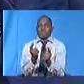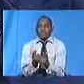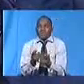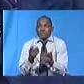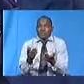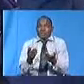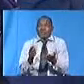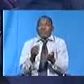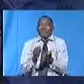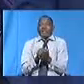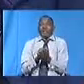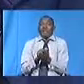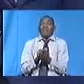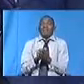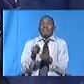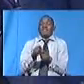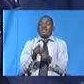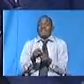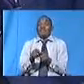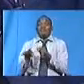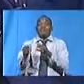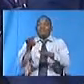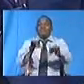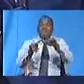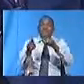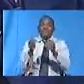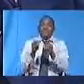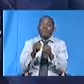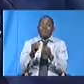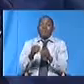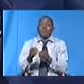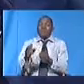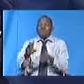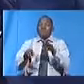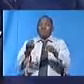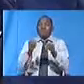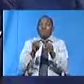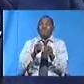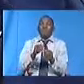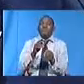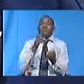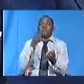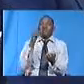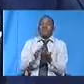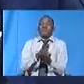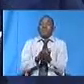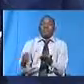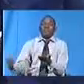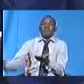obtained pay sheets, as many as they could get, according to them about 24,000,